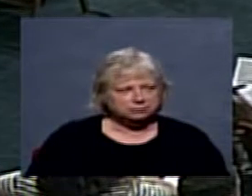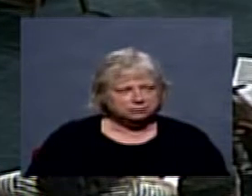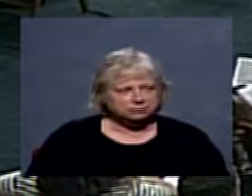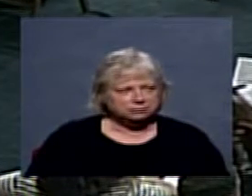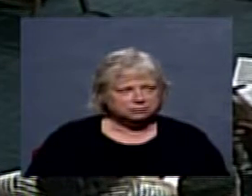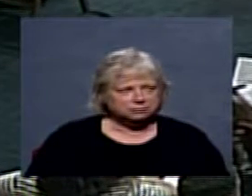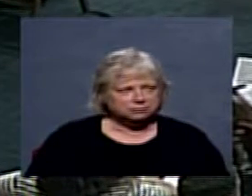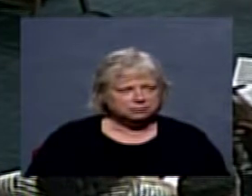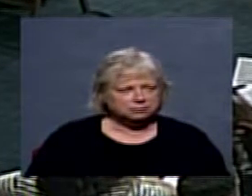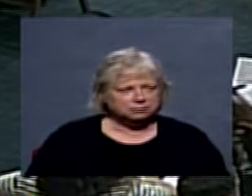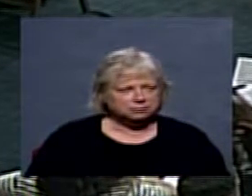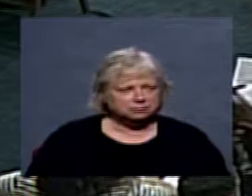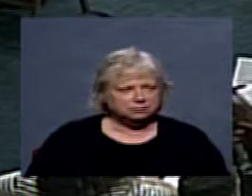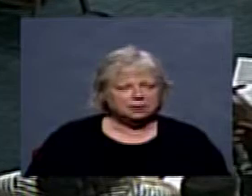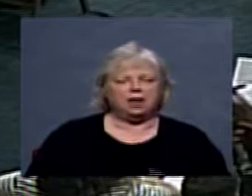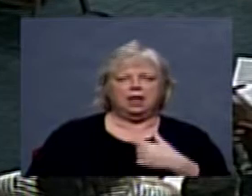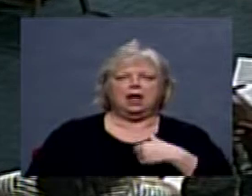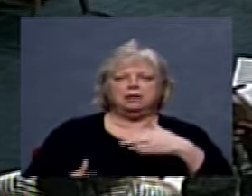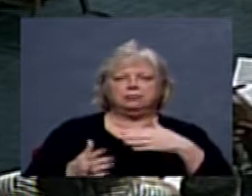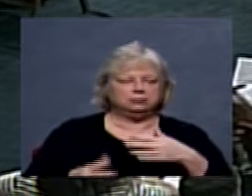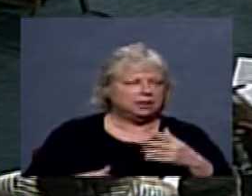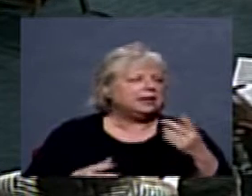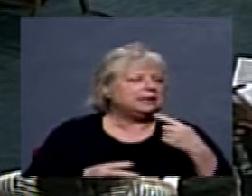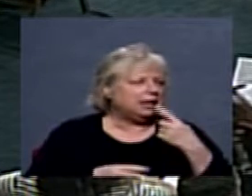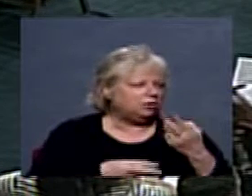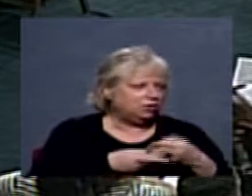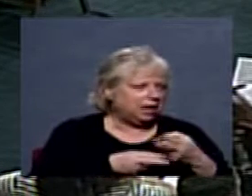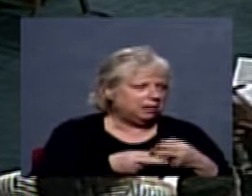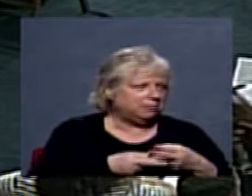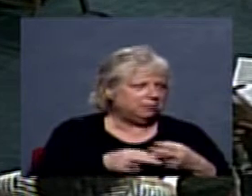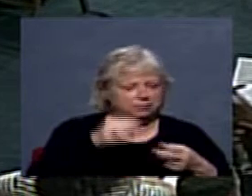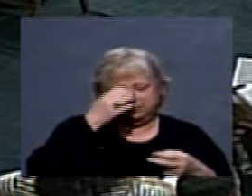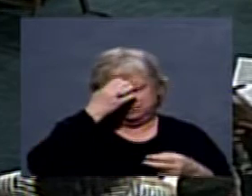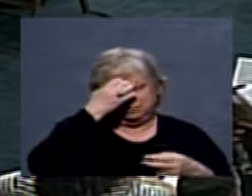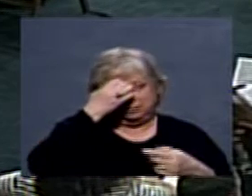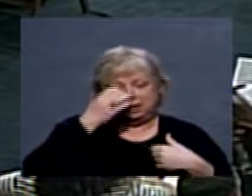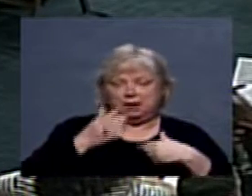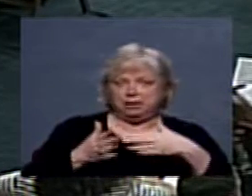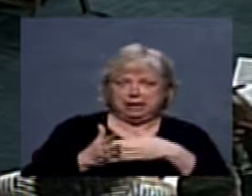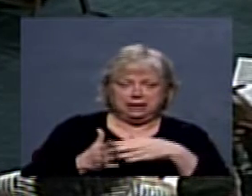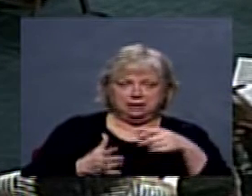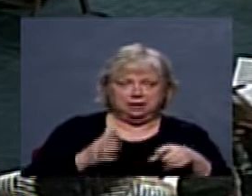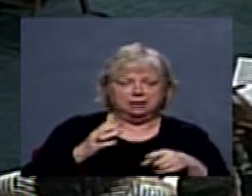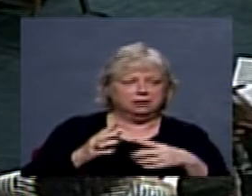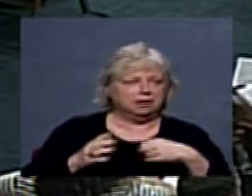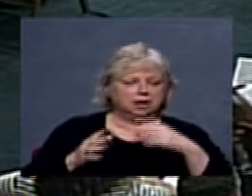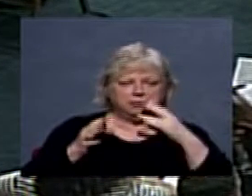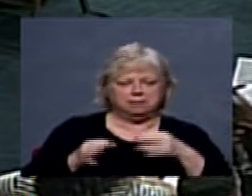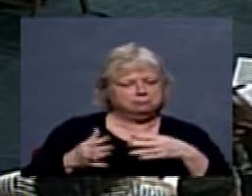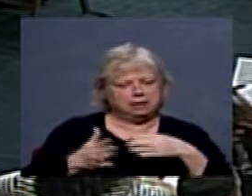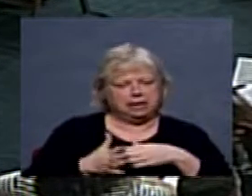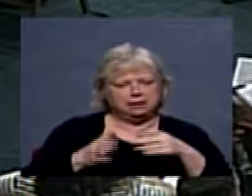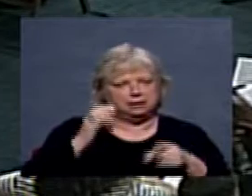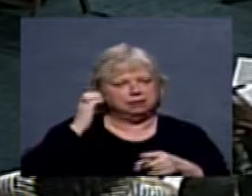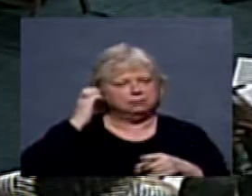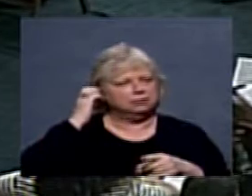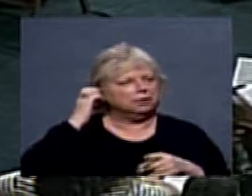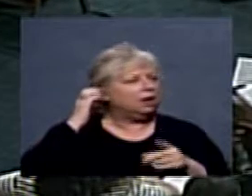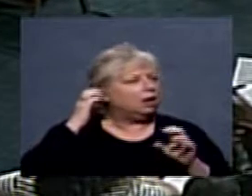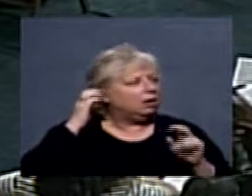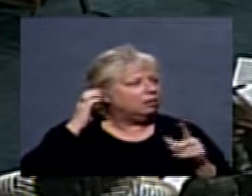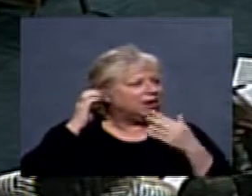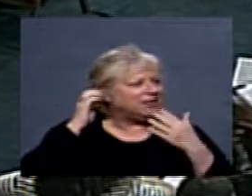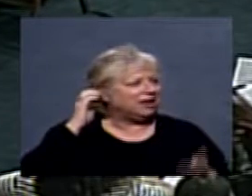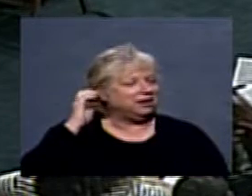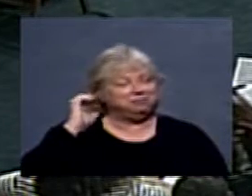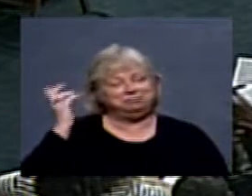against this project. State your I'm name. friends of theirs, and I'm definitely against it. Okay,